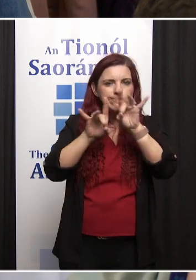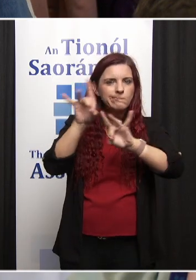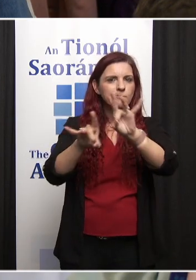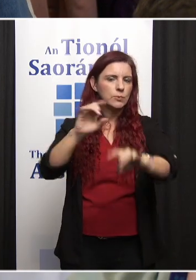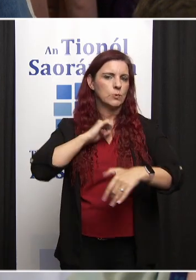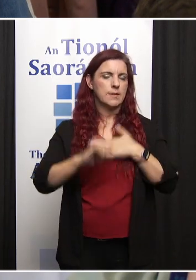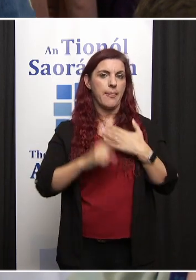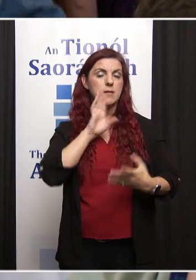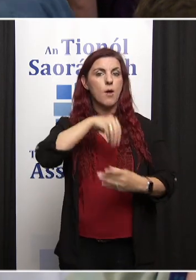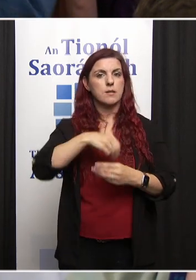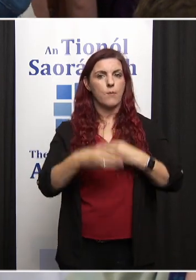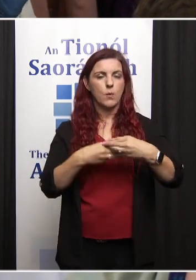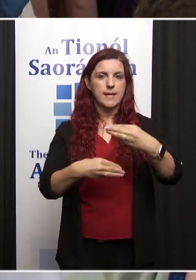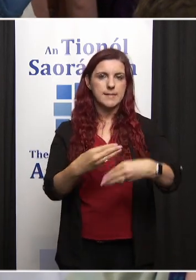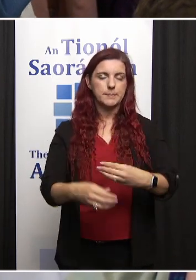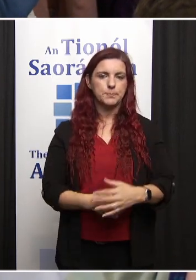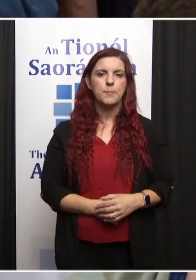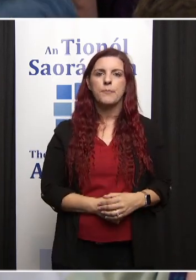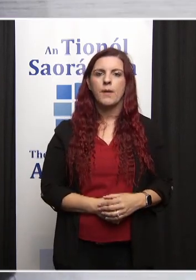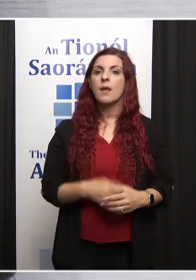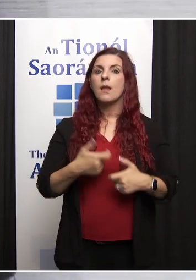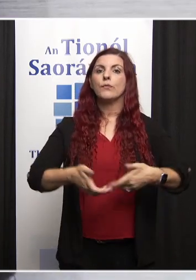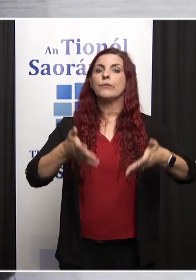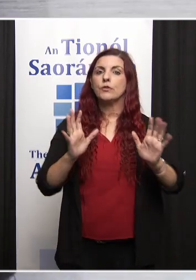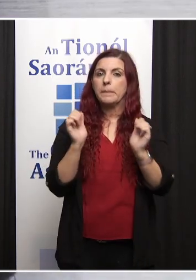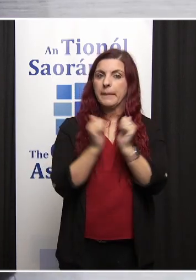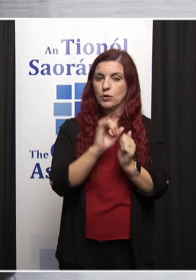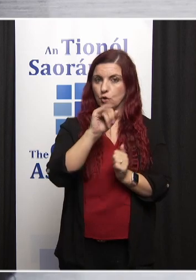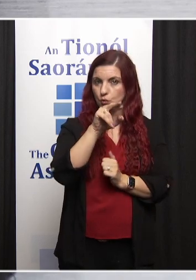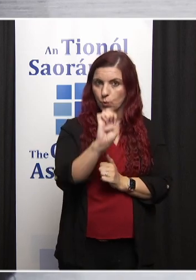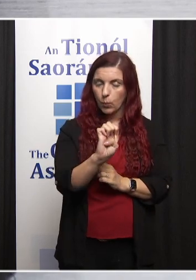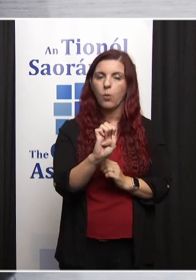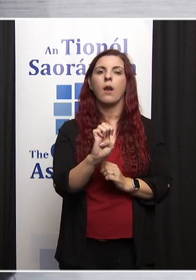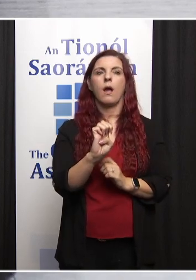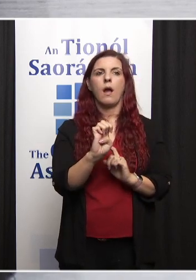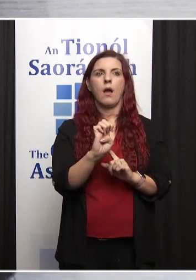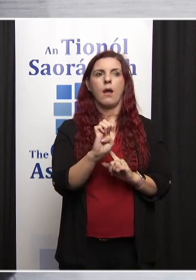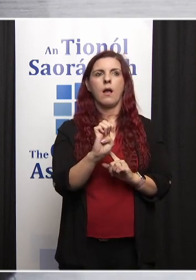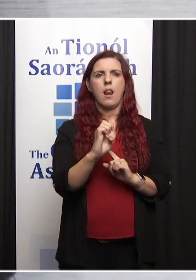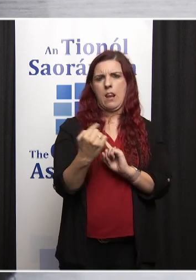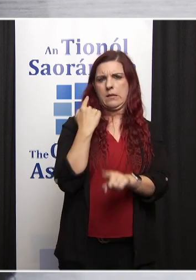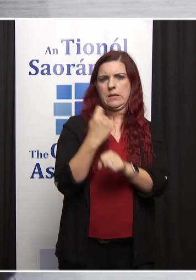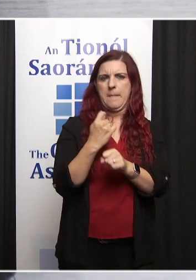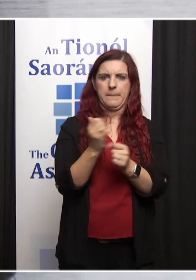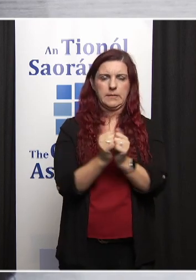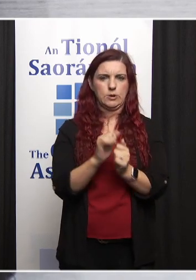of that process. We then met in June, our last session before